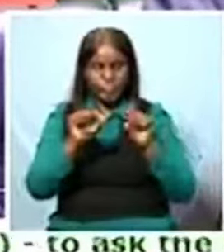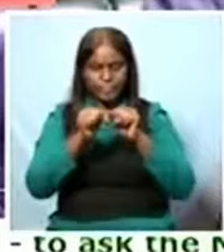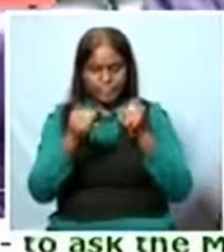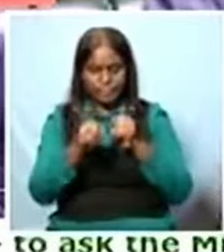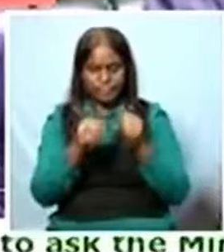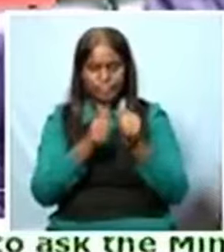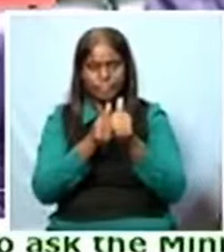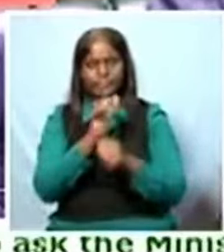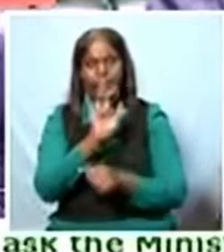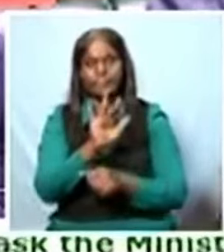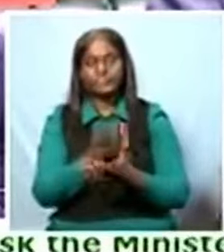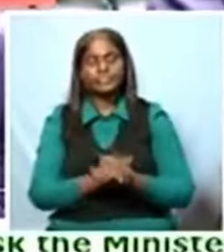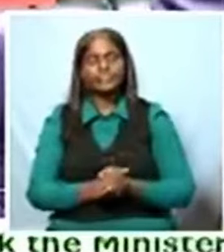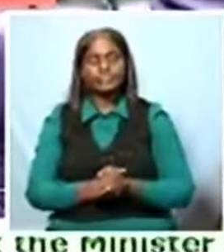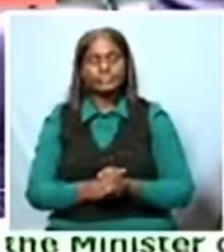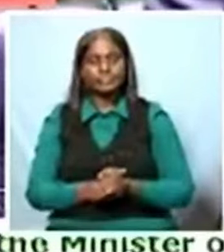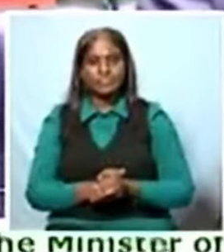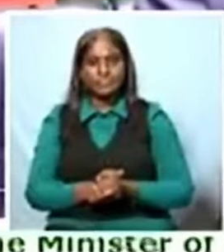as follows.